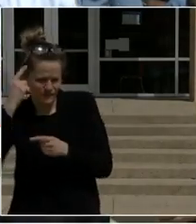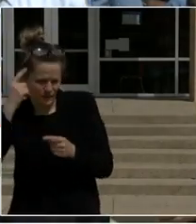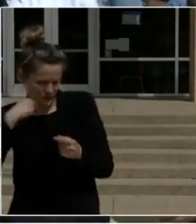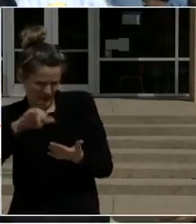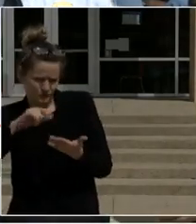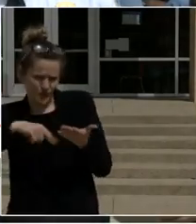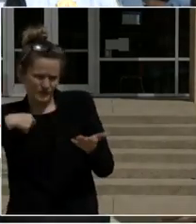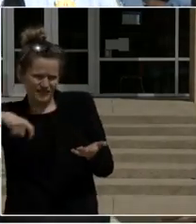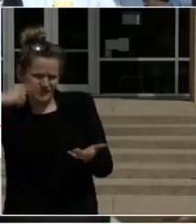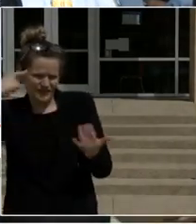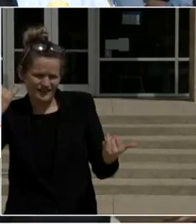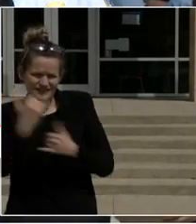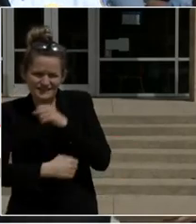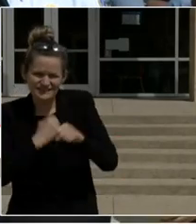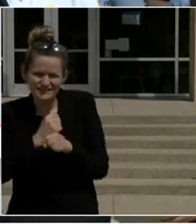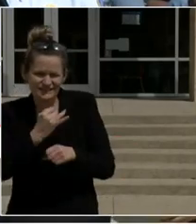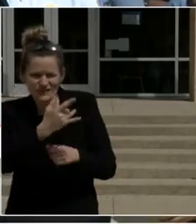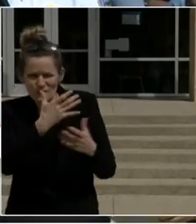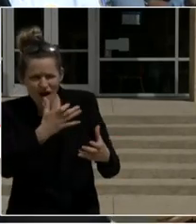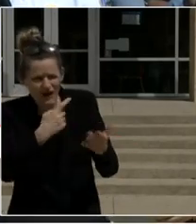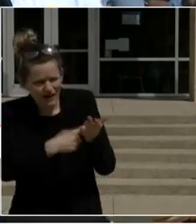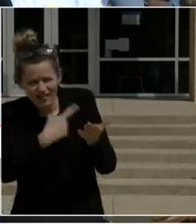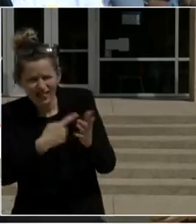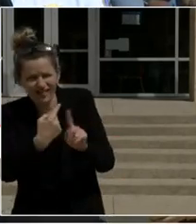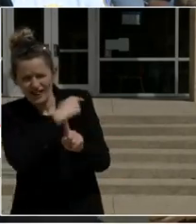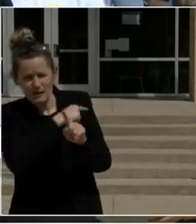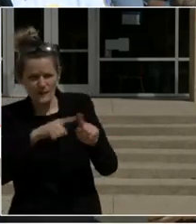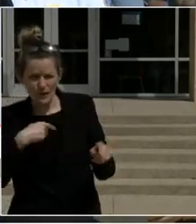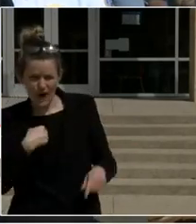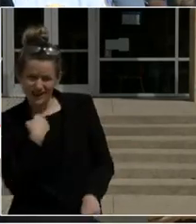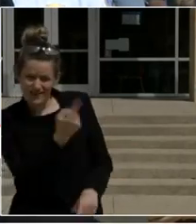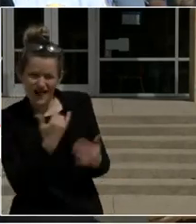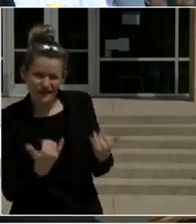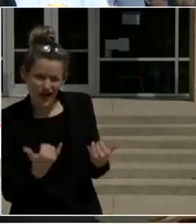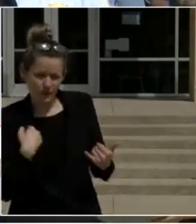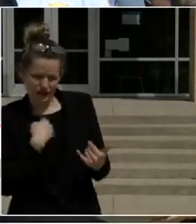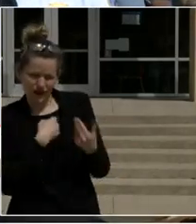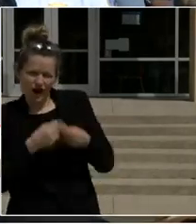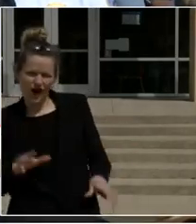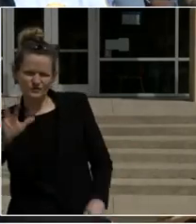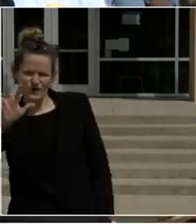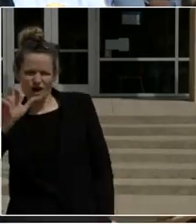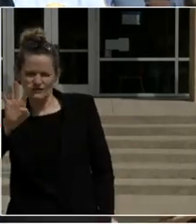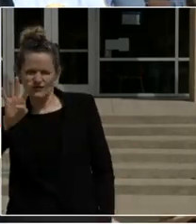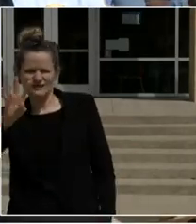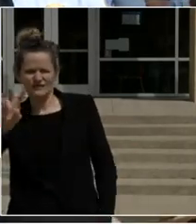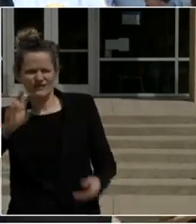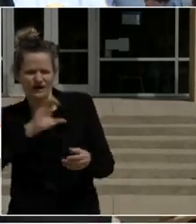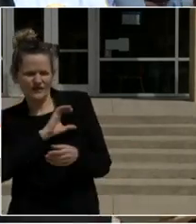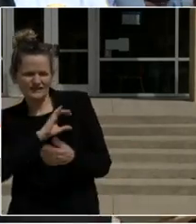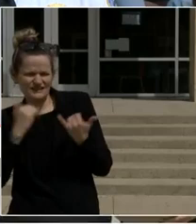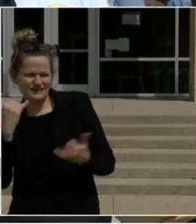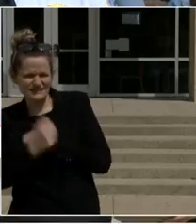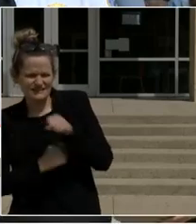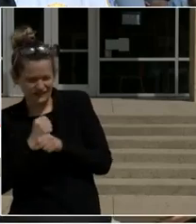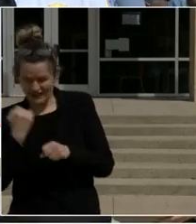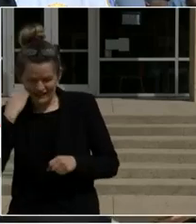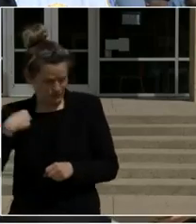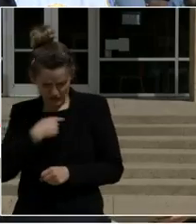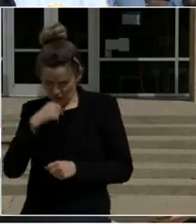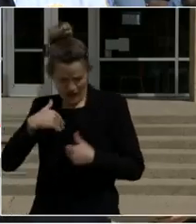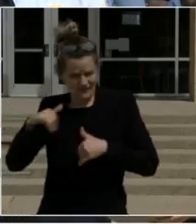at it. But right now, what I'm telling you is we could lose 300 officers this year, and if I don't have this funding, we can go down